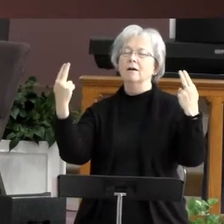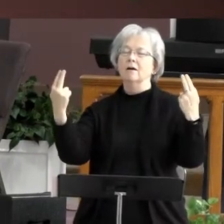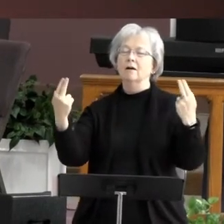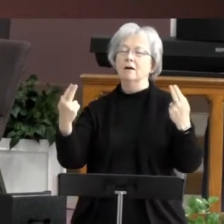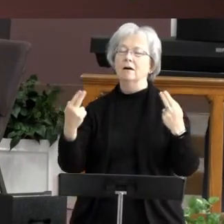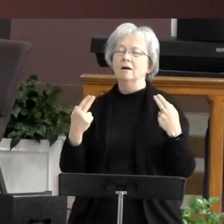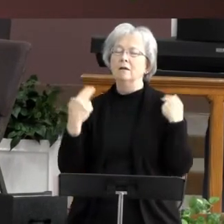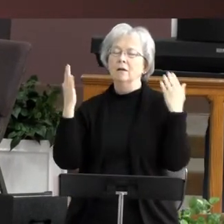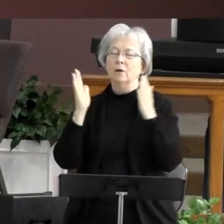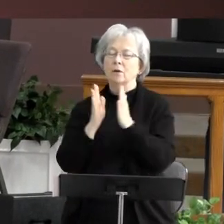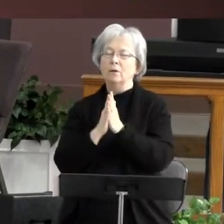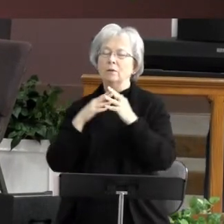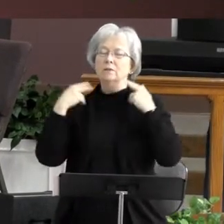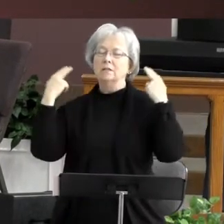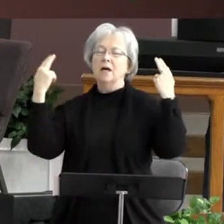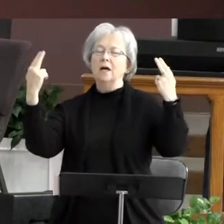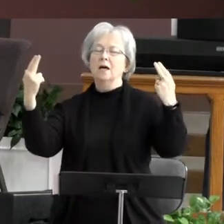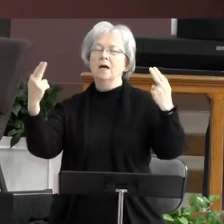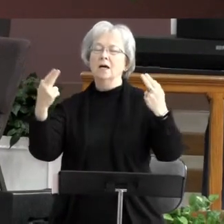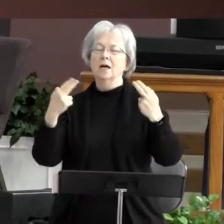Hosanna,